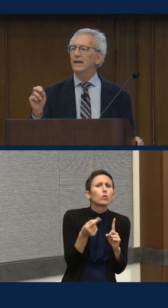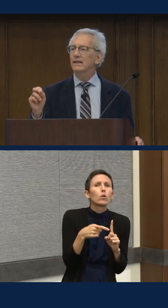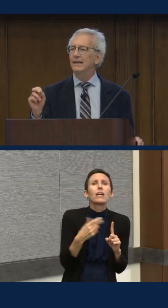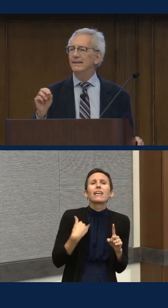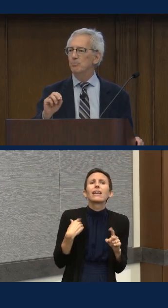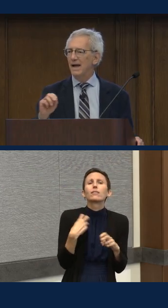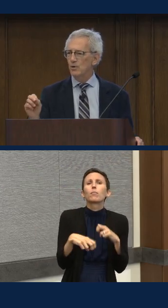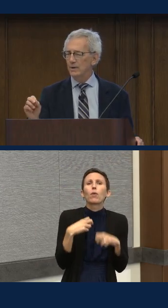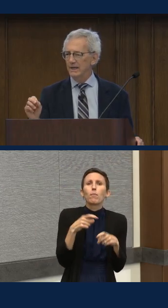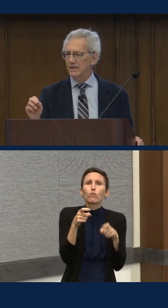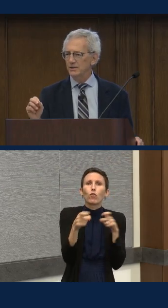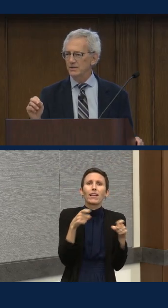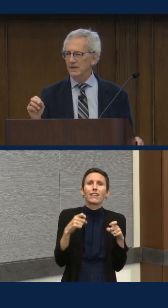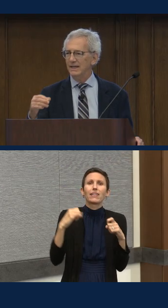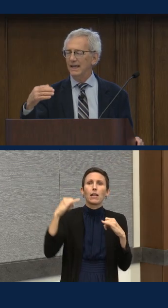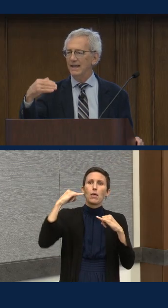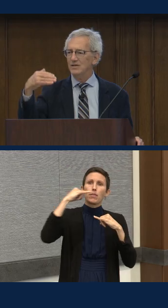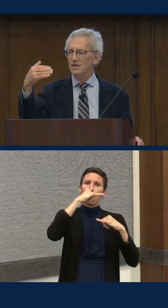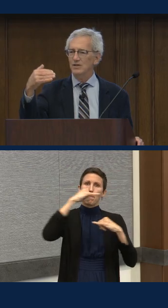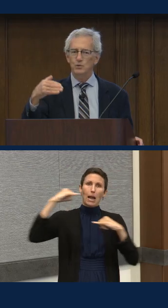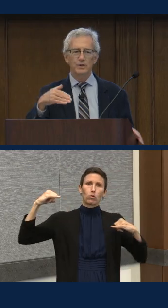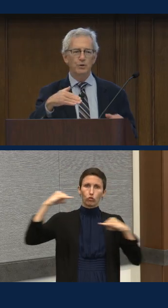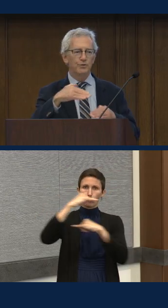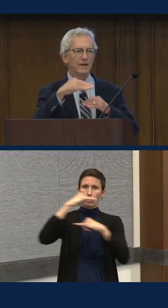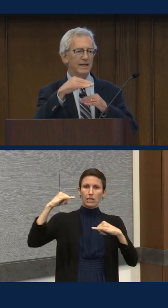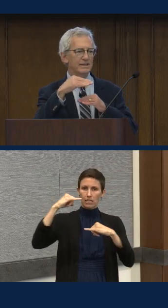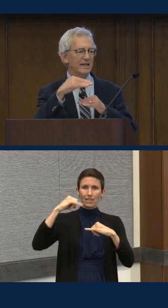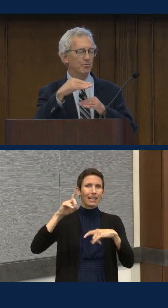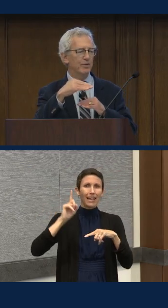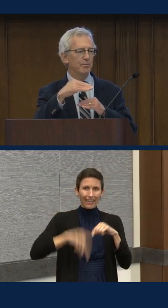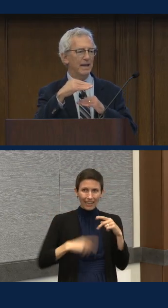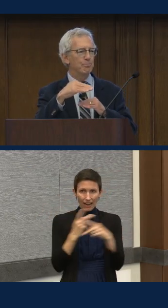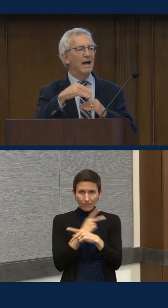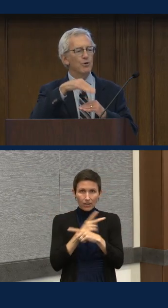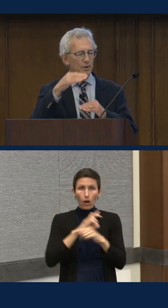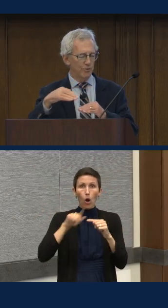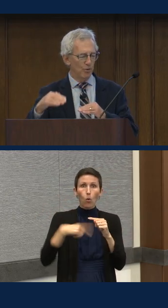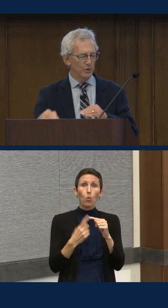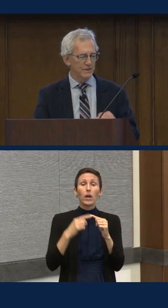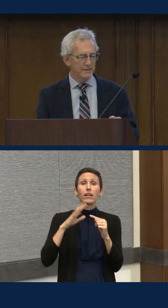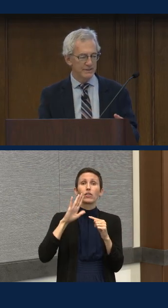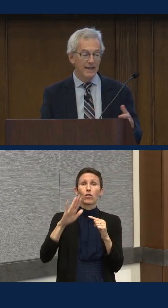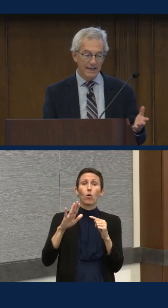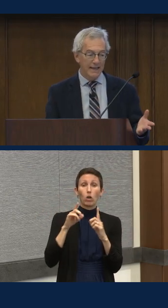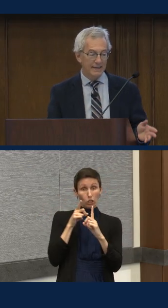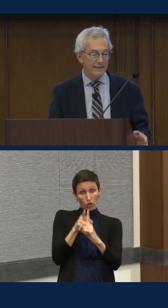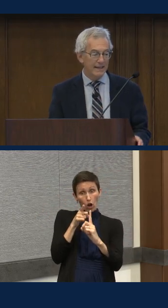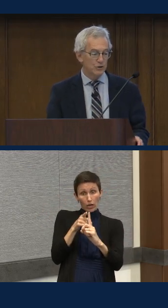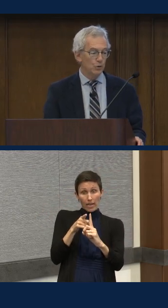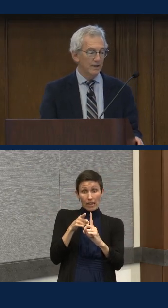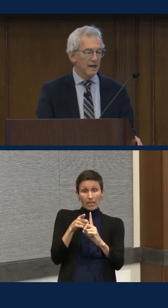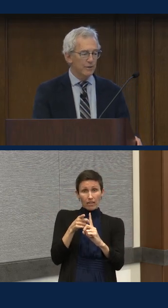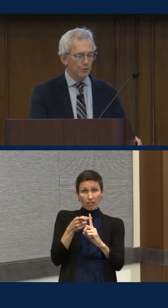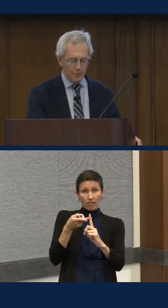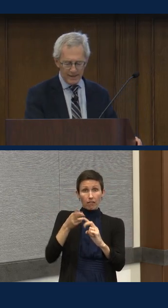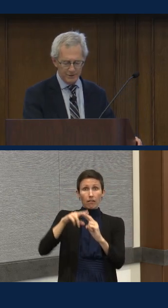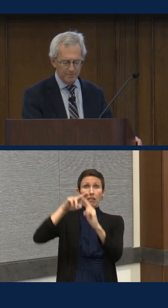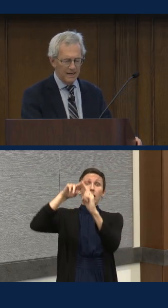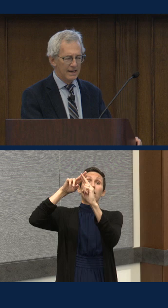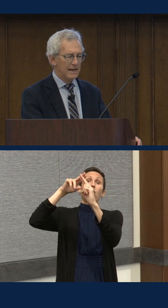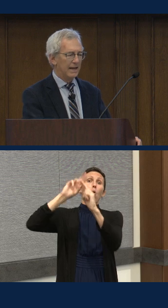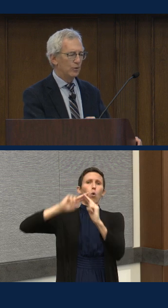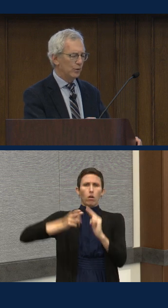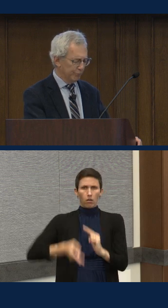problem regulating the boundary conditions. It can't sense when you've escaped the boundary of homeostasis, and that's true in either